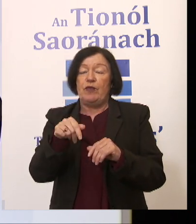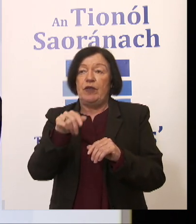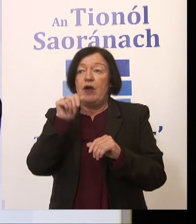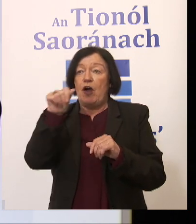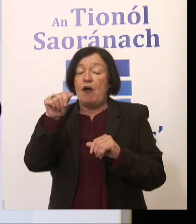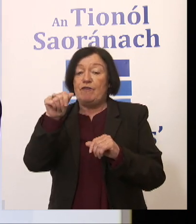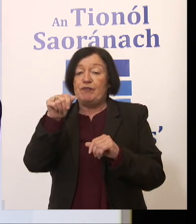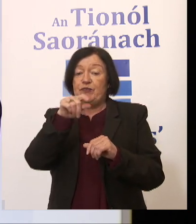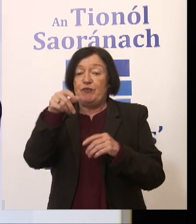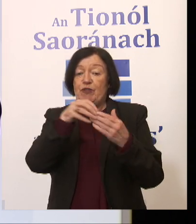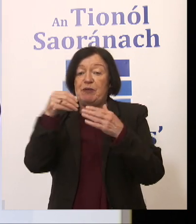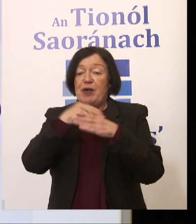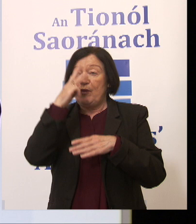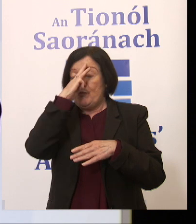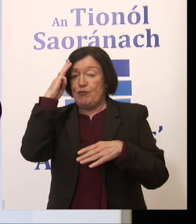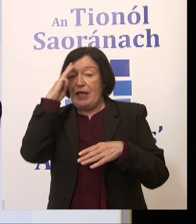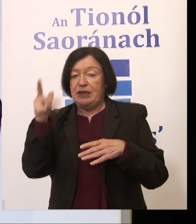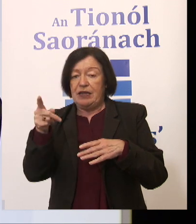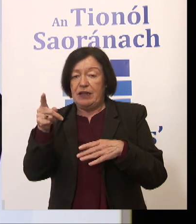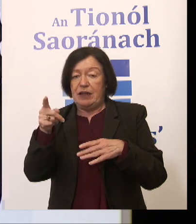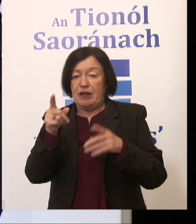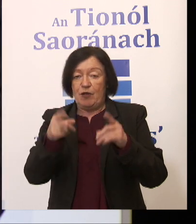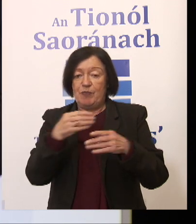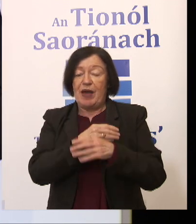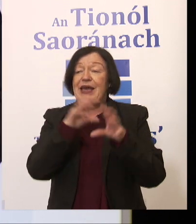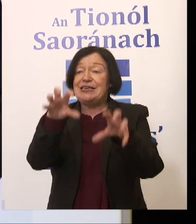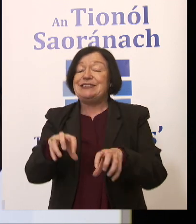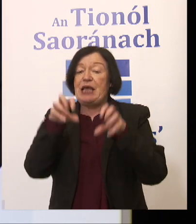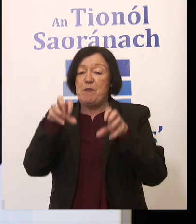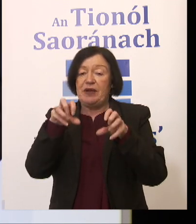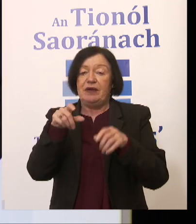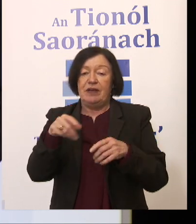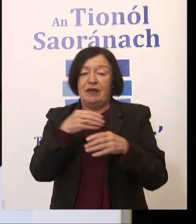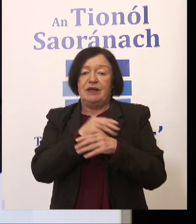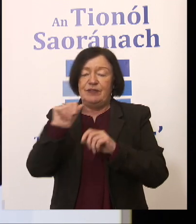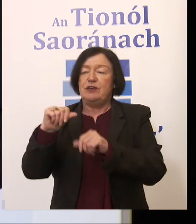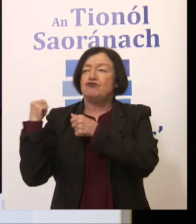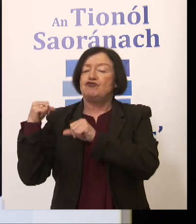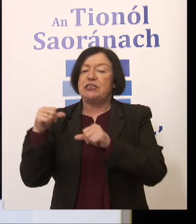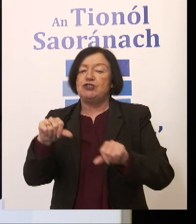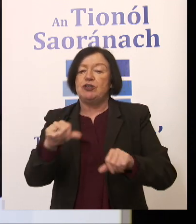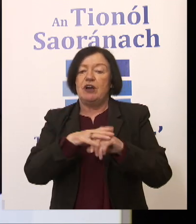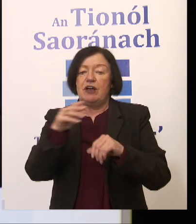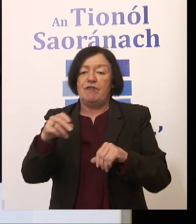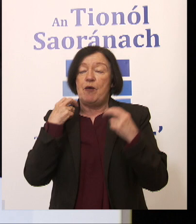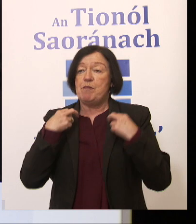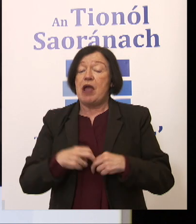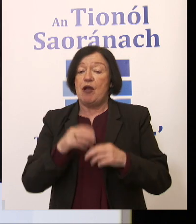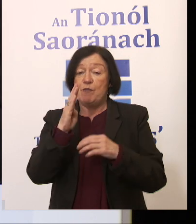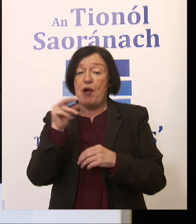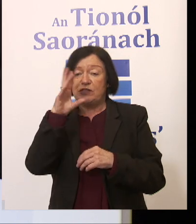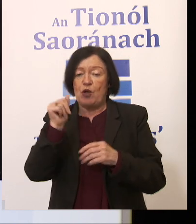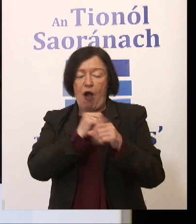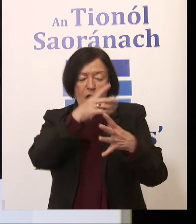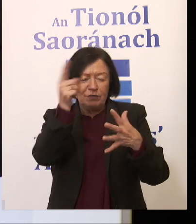municipalities, led by a president appointed by the Assembly, and that's by tradition of the Mayor of Barcelona. All